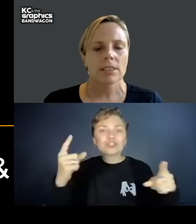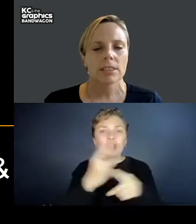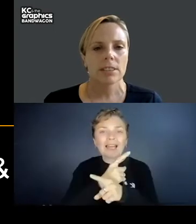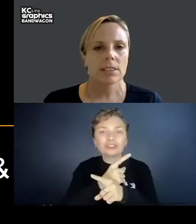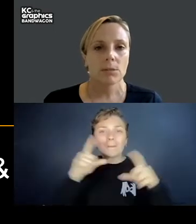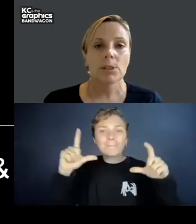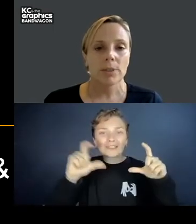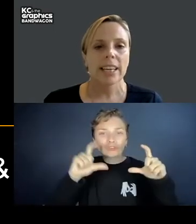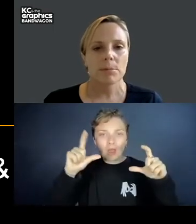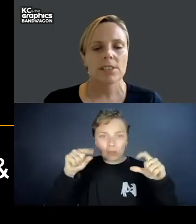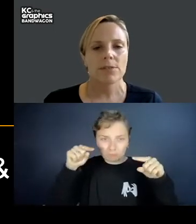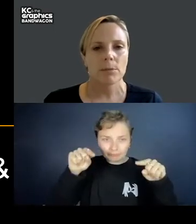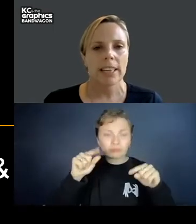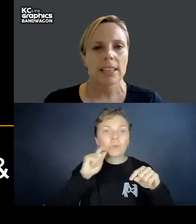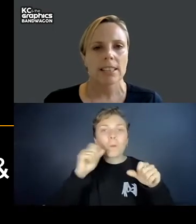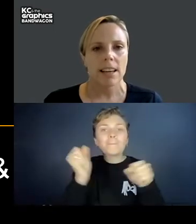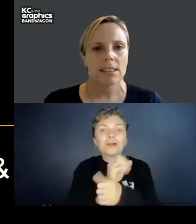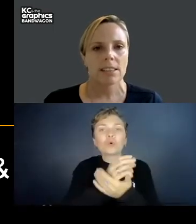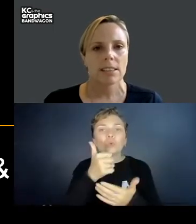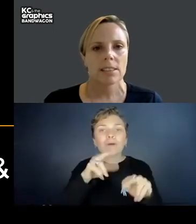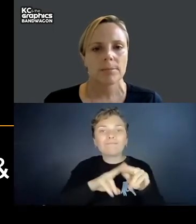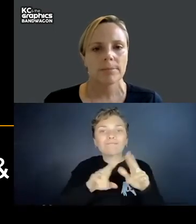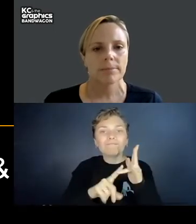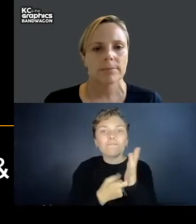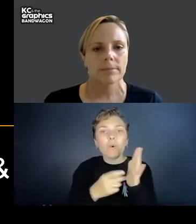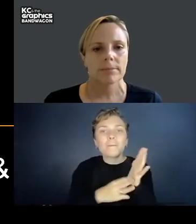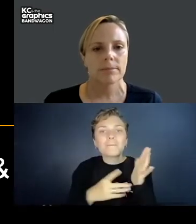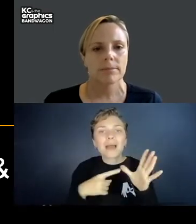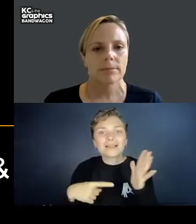function, which will keep its formatting intact.